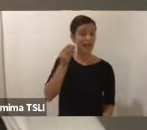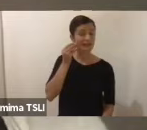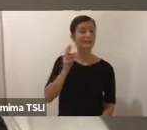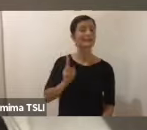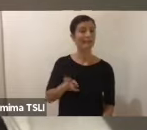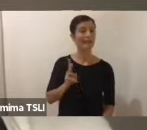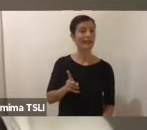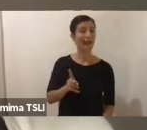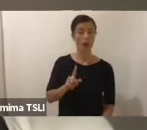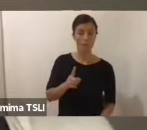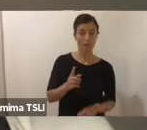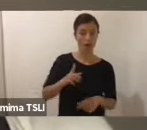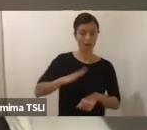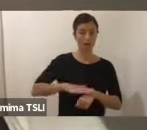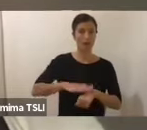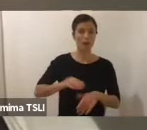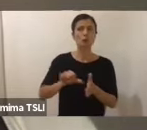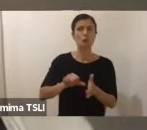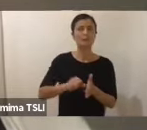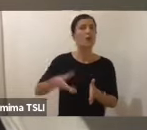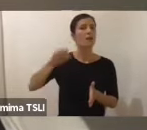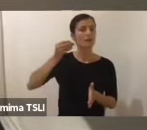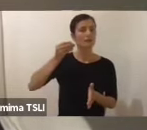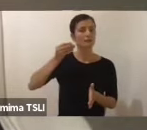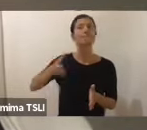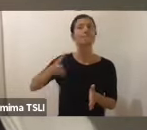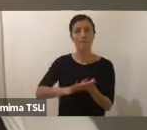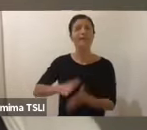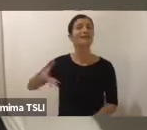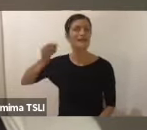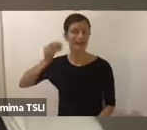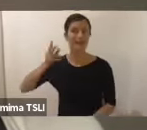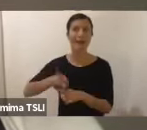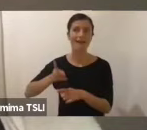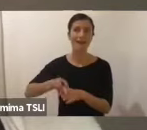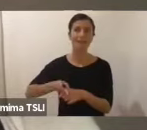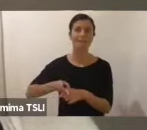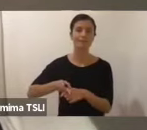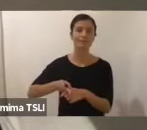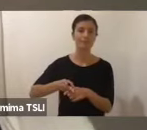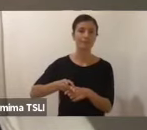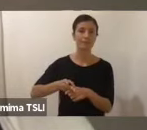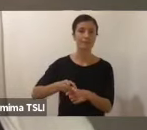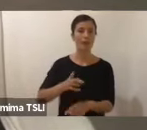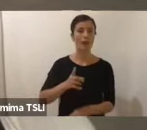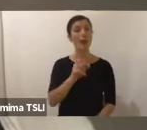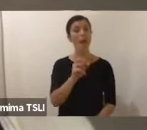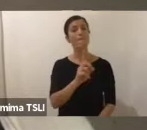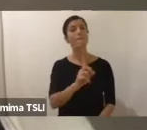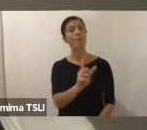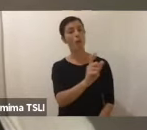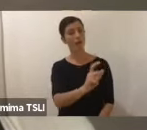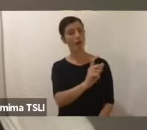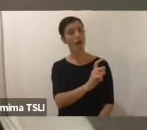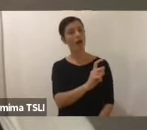listen to the first time uh support what uh people of color are trying